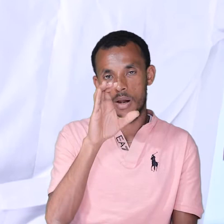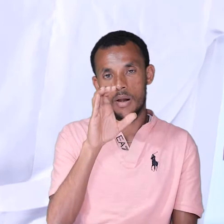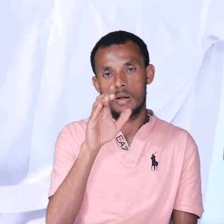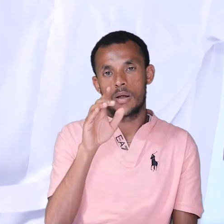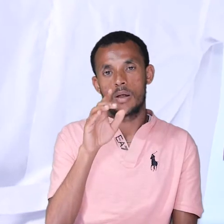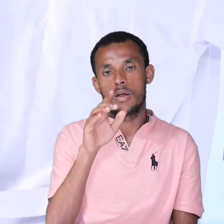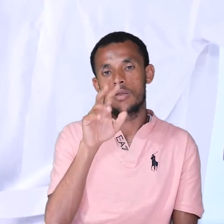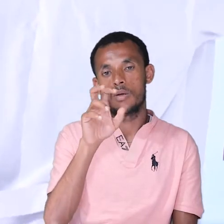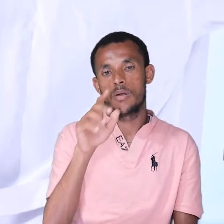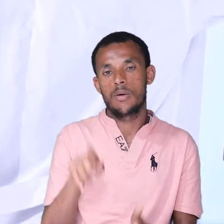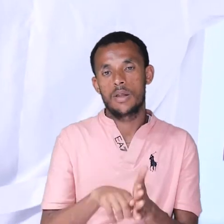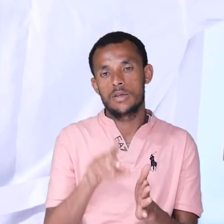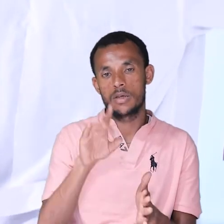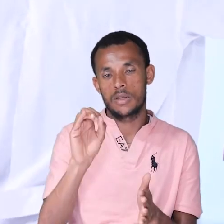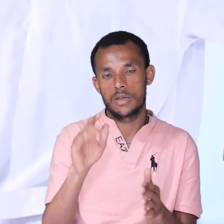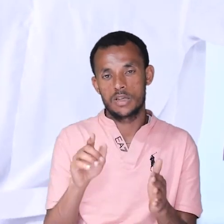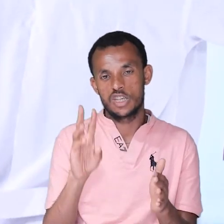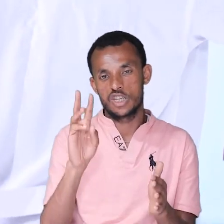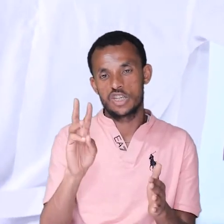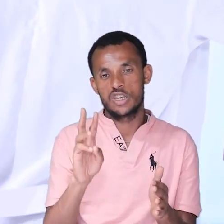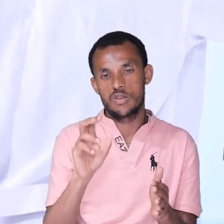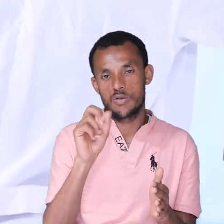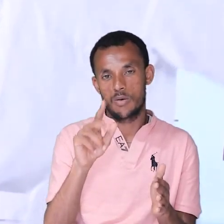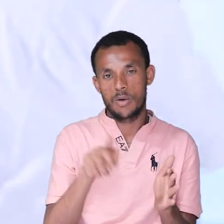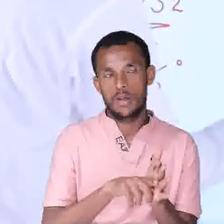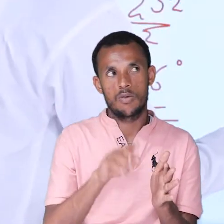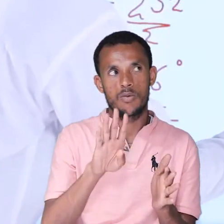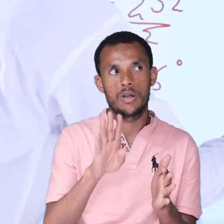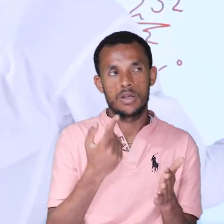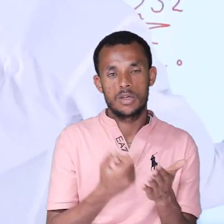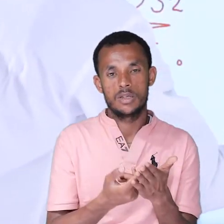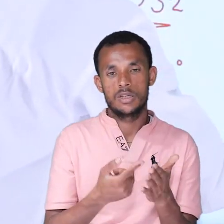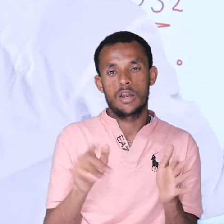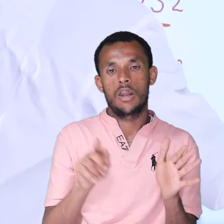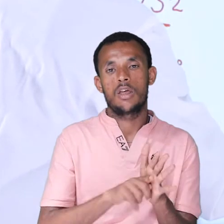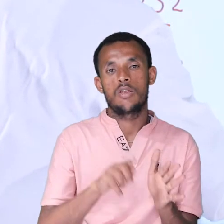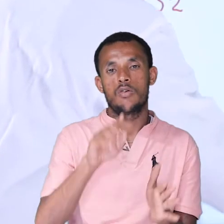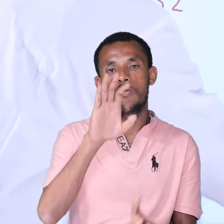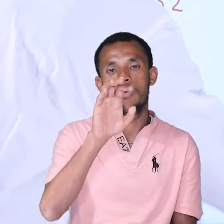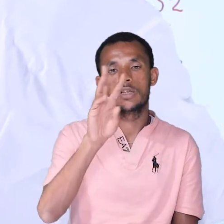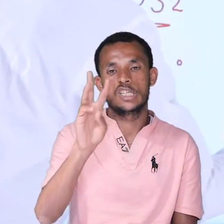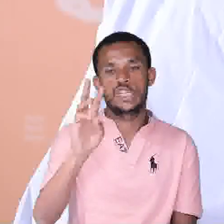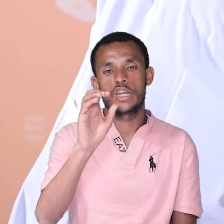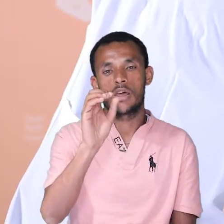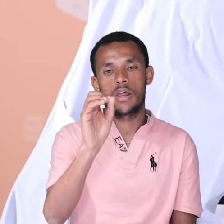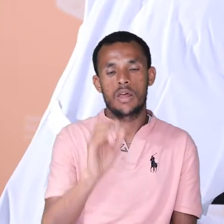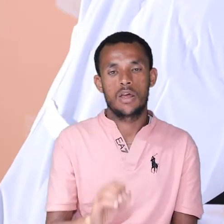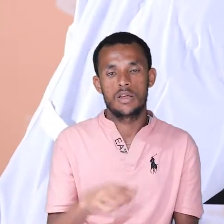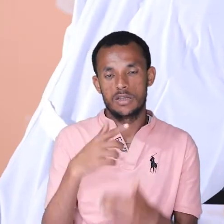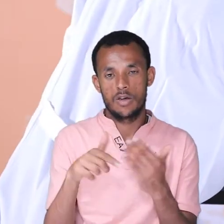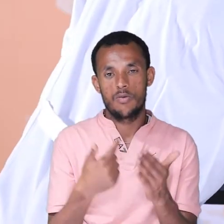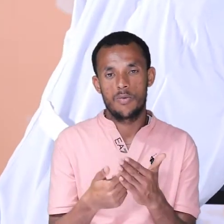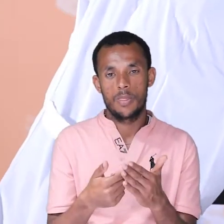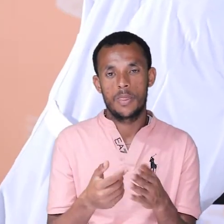result? 6. Here 12 minus 4. This is negative 46 degree.